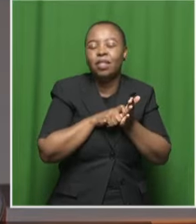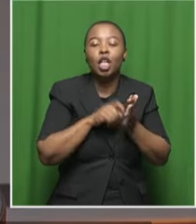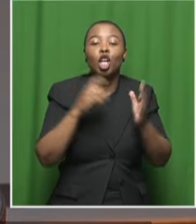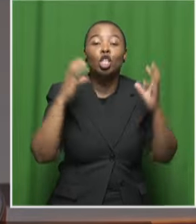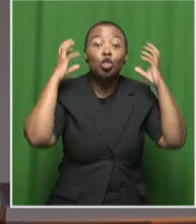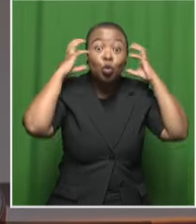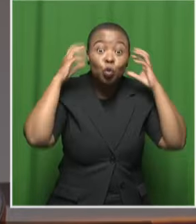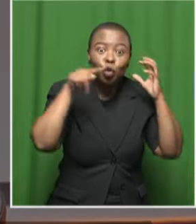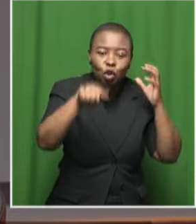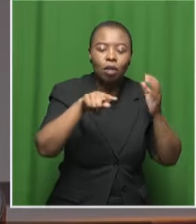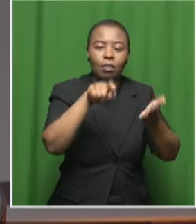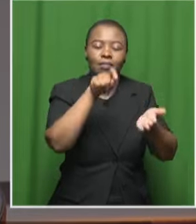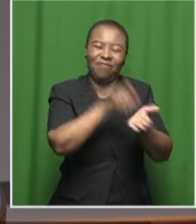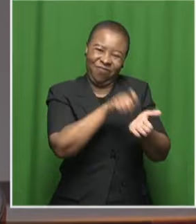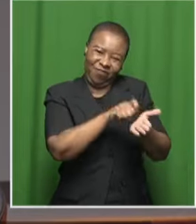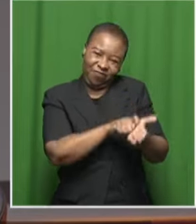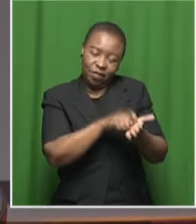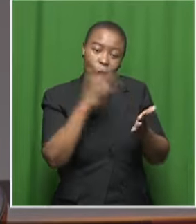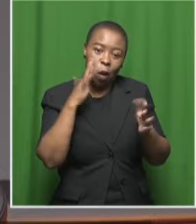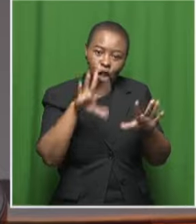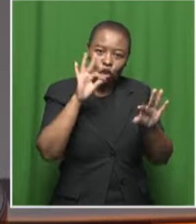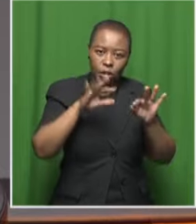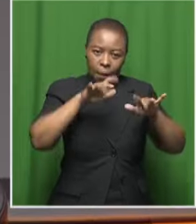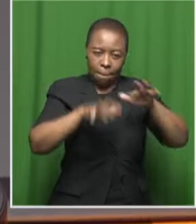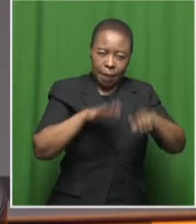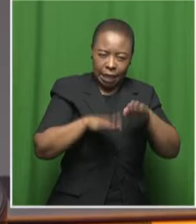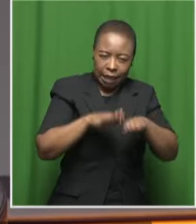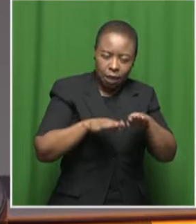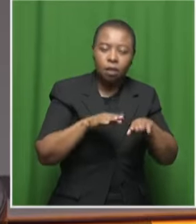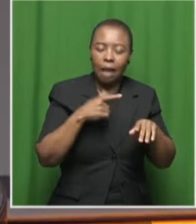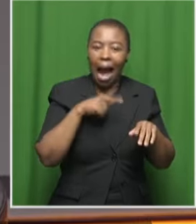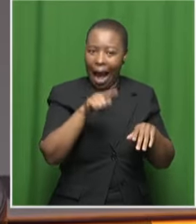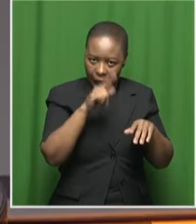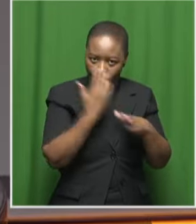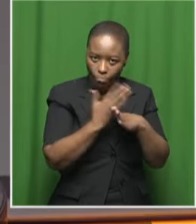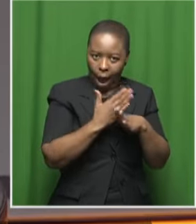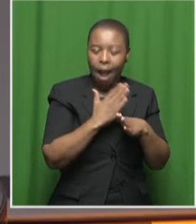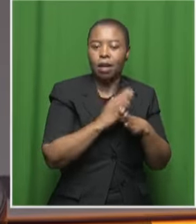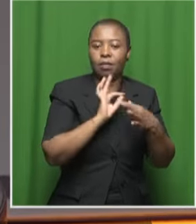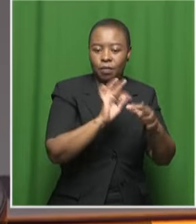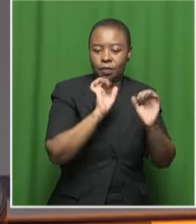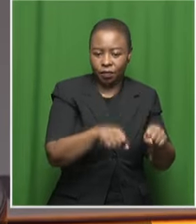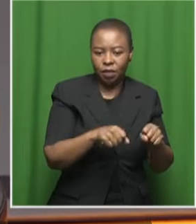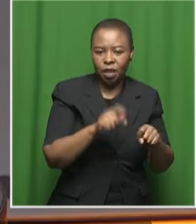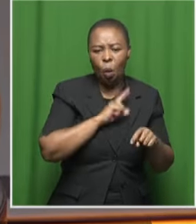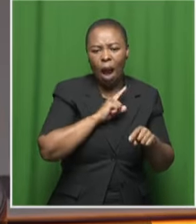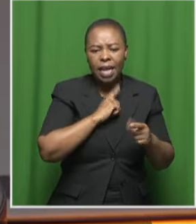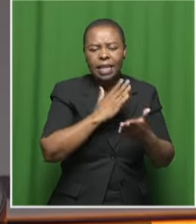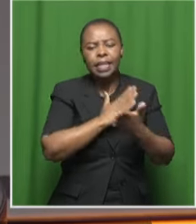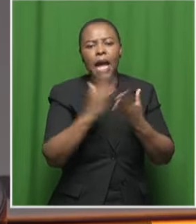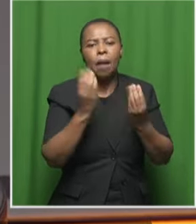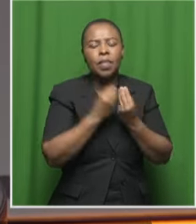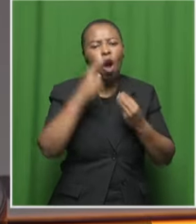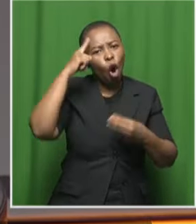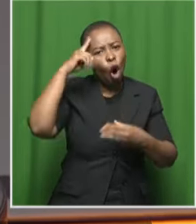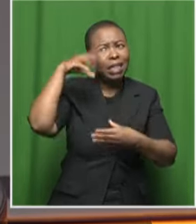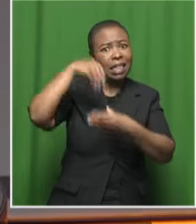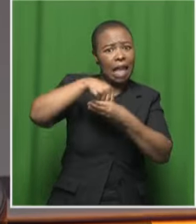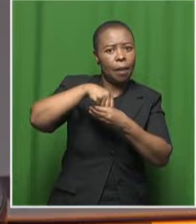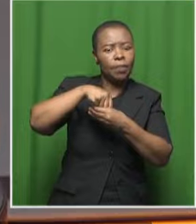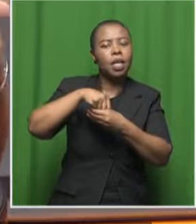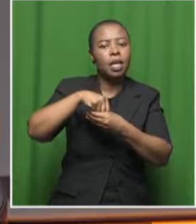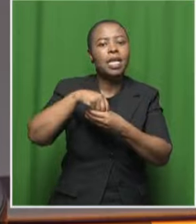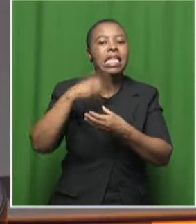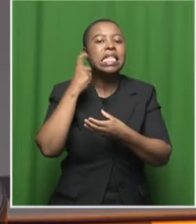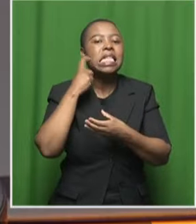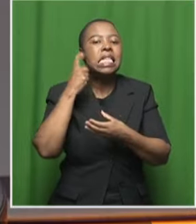I heard the beat that we chose, and then I was like, okay, we can work with this. Yeah, because some things that come with the concept already are